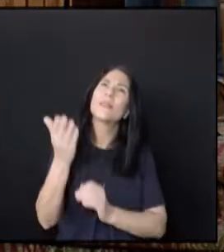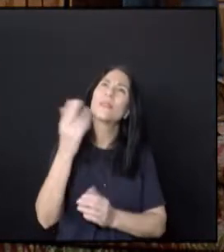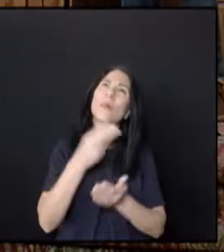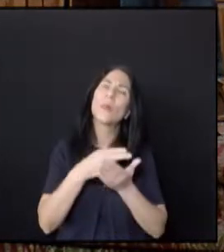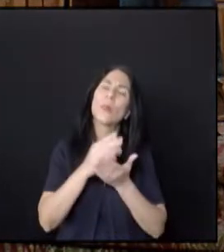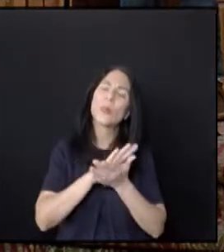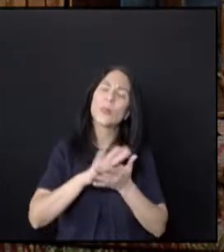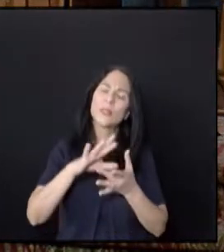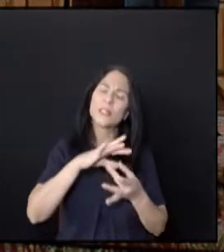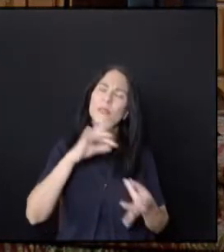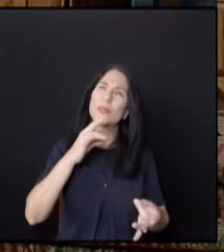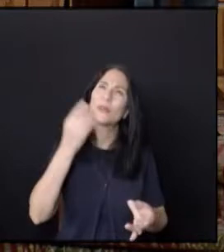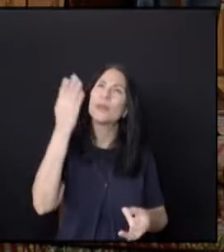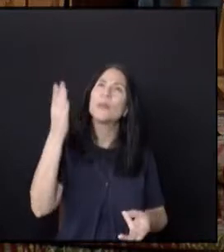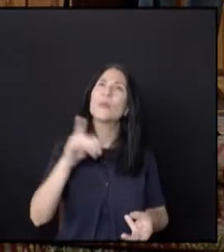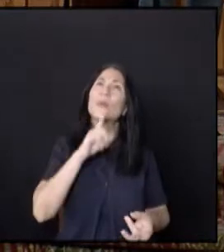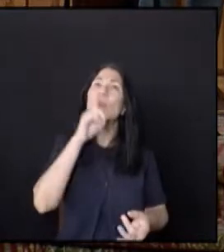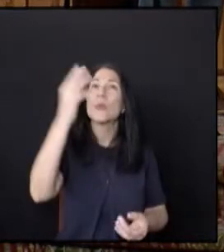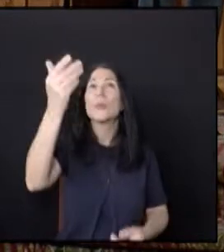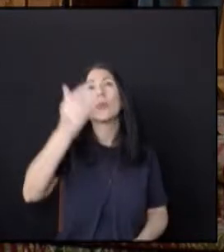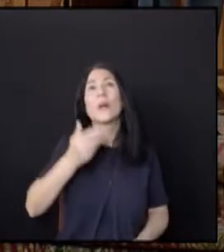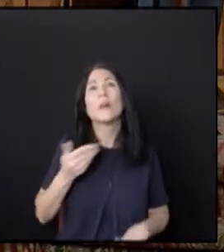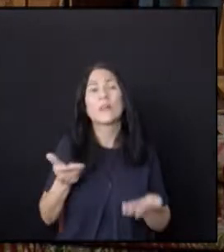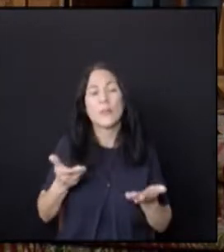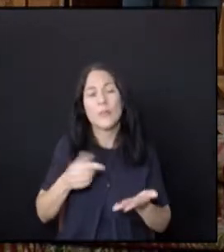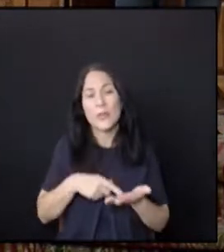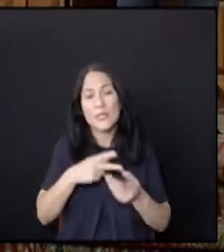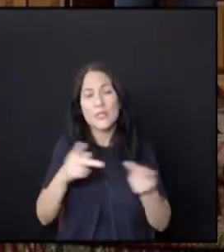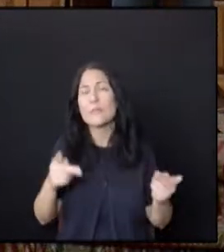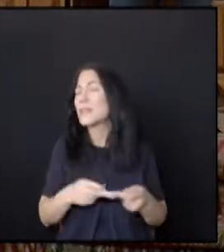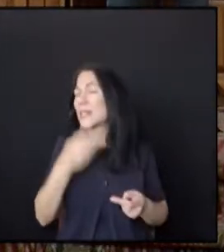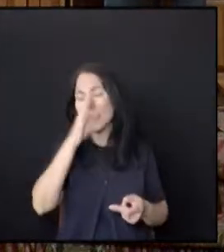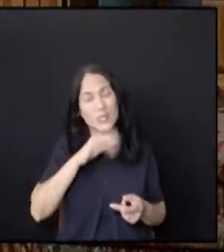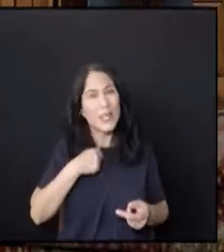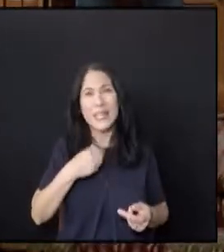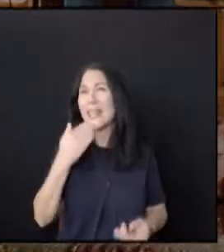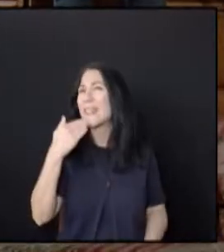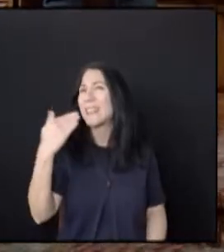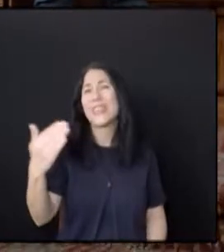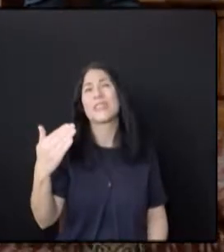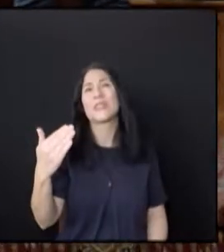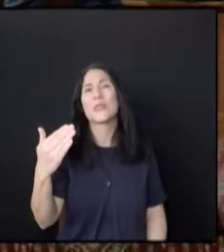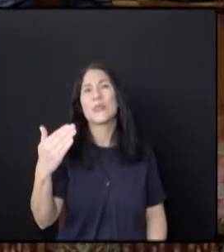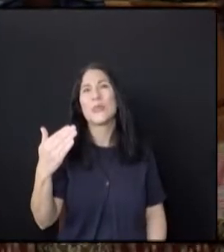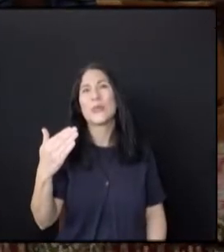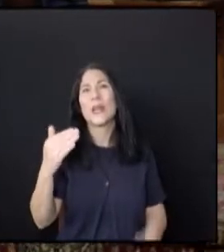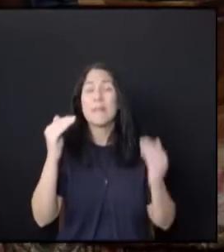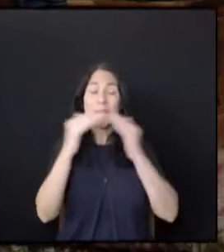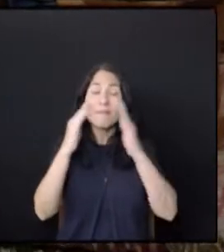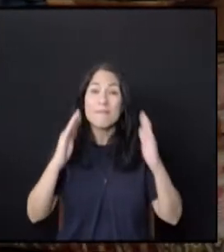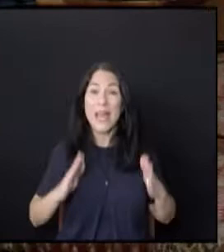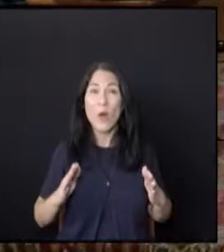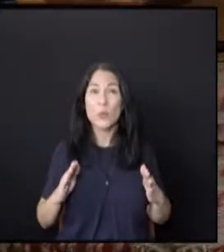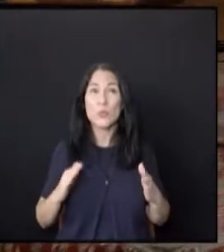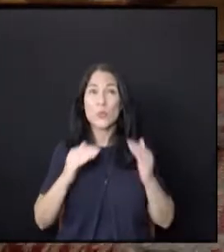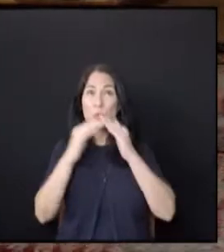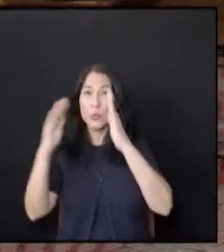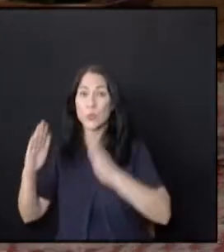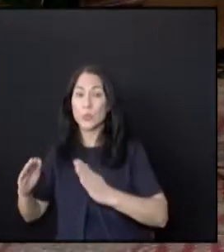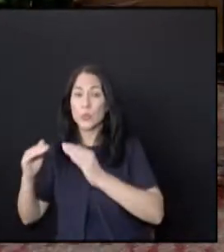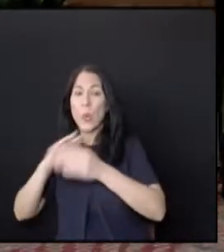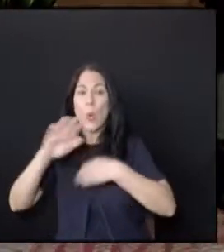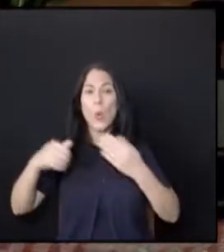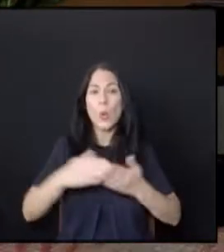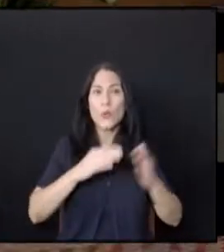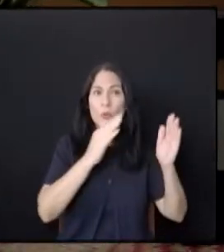Spirit, you are welcome in this place. God, I thank you that houses all around this